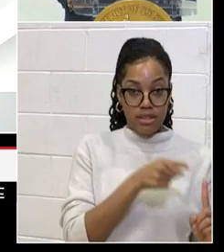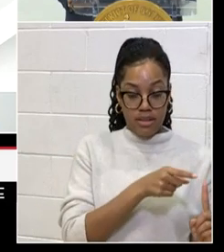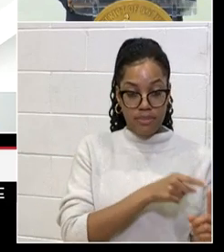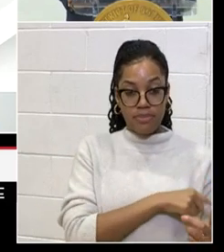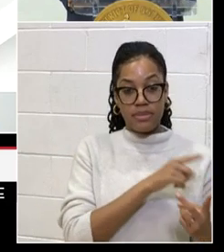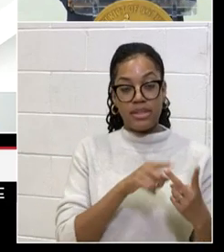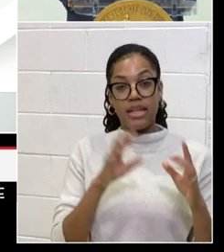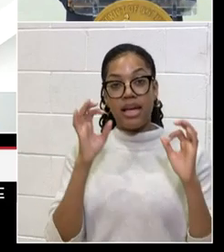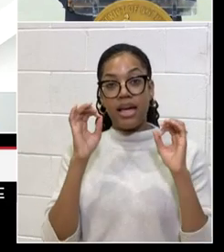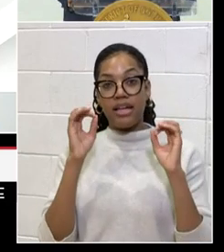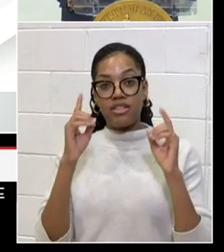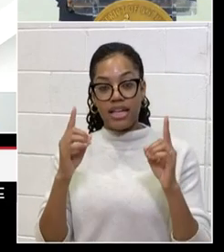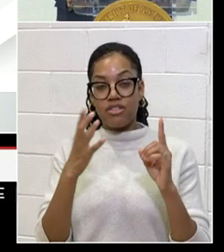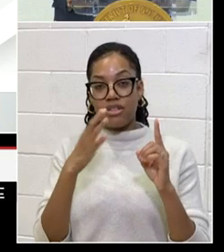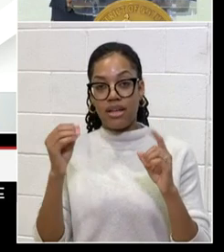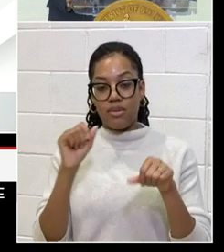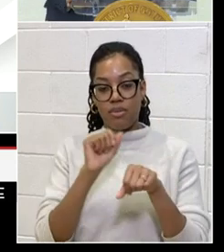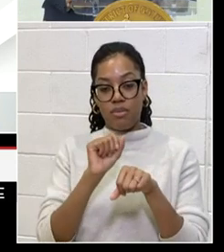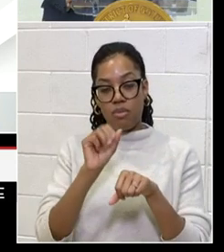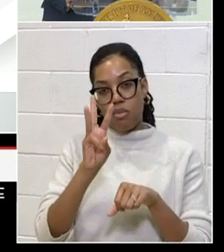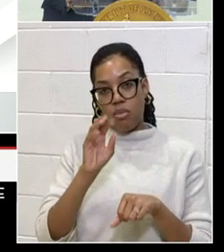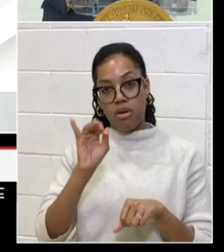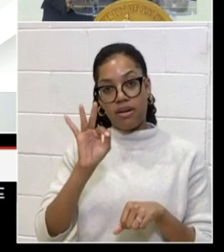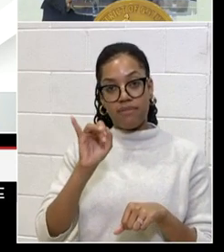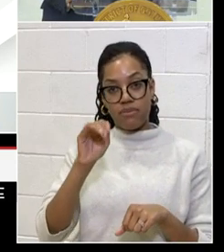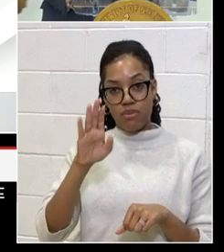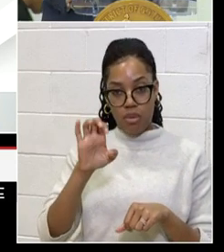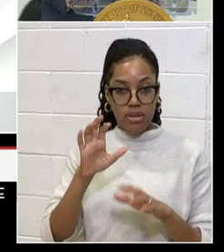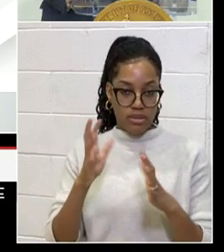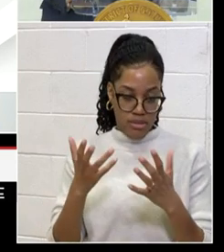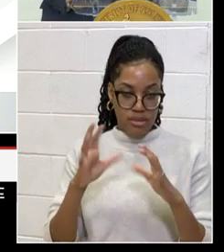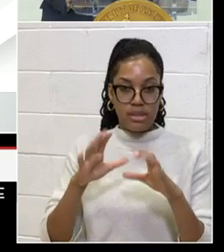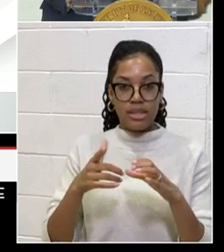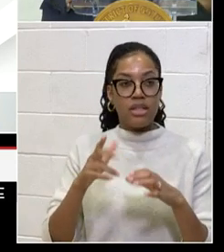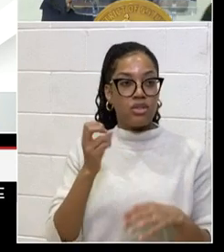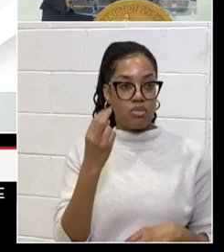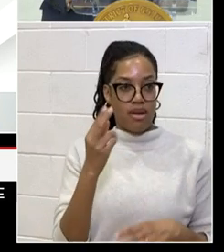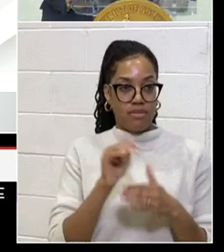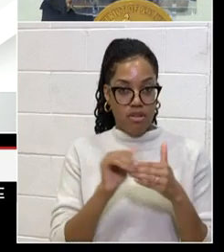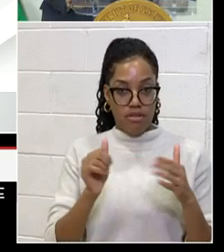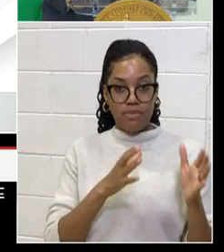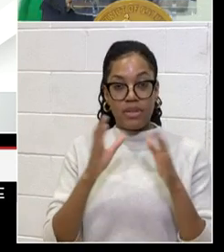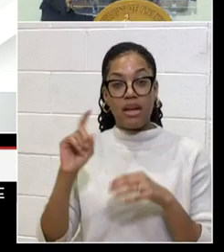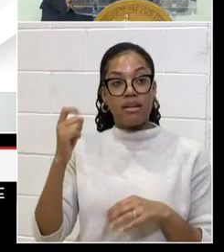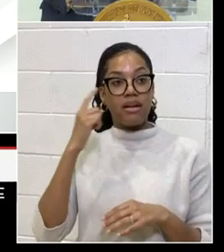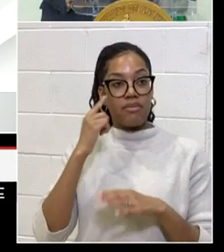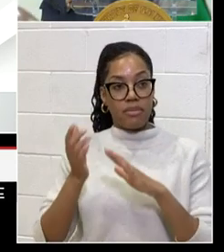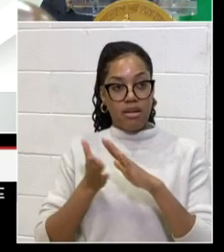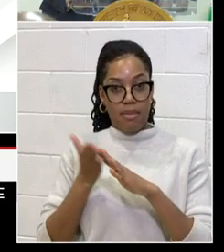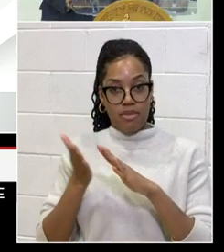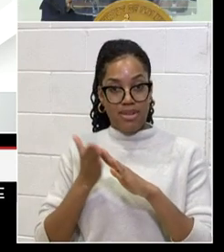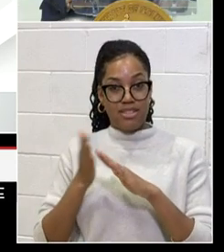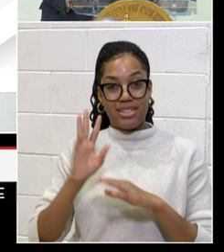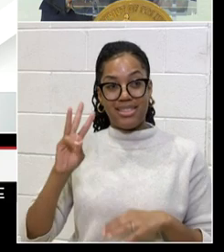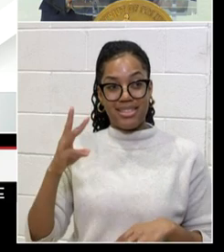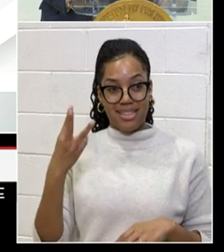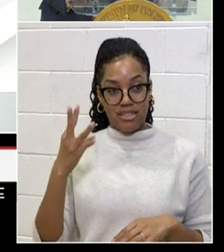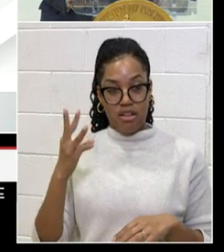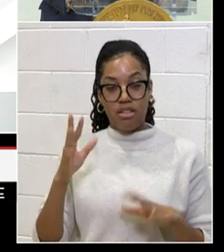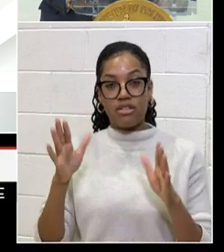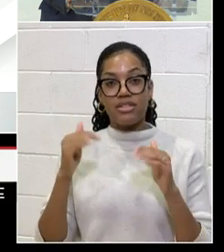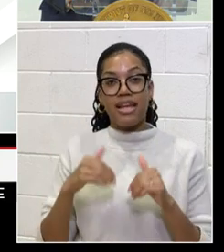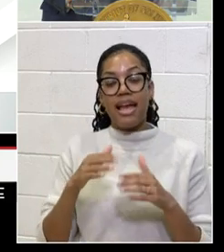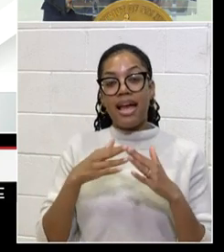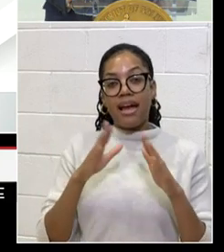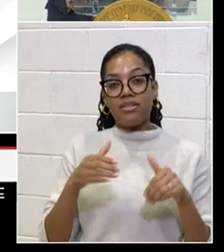In education and workforce, it's $20. In government operations, $6. Housing and economic development,